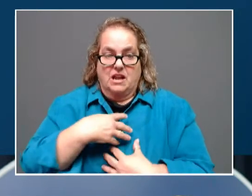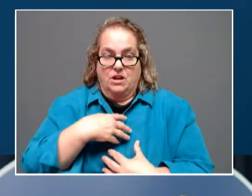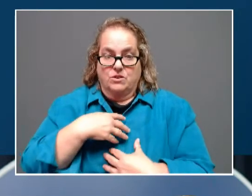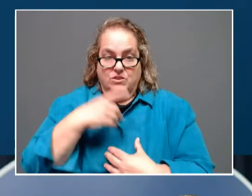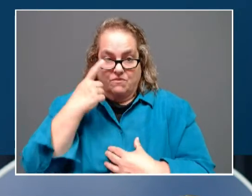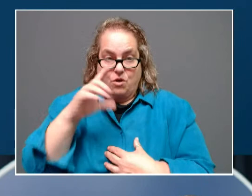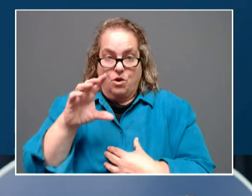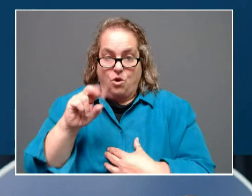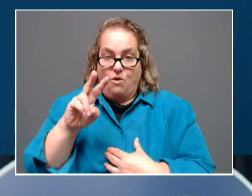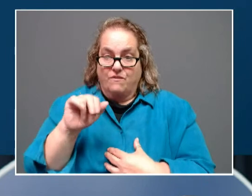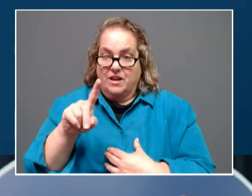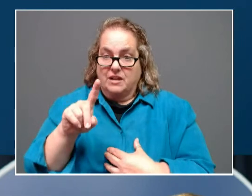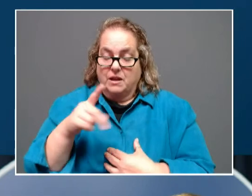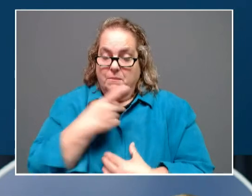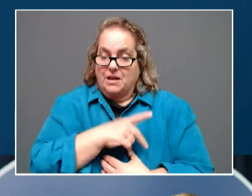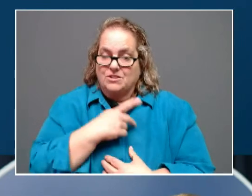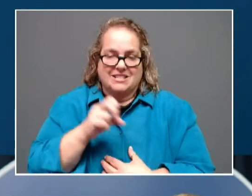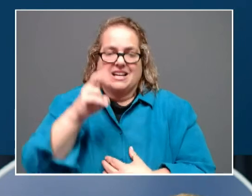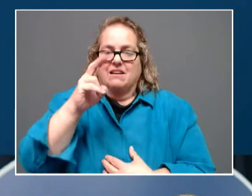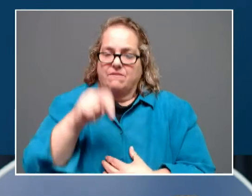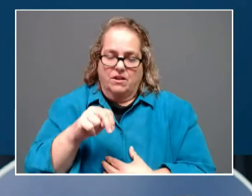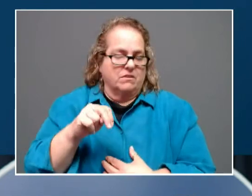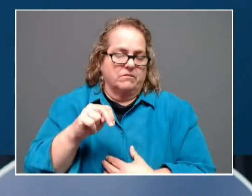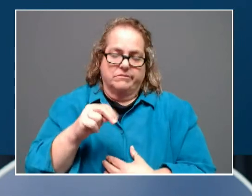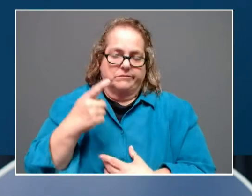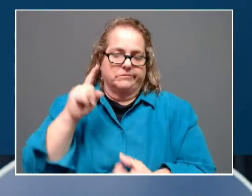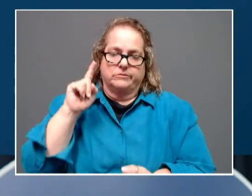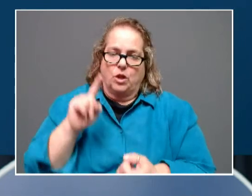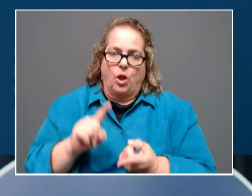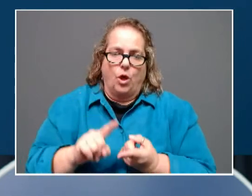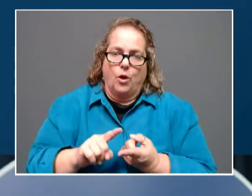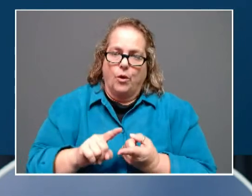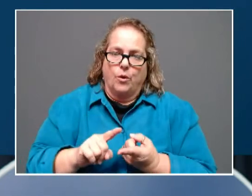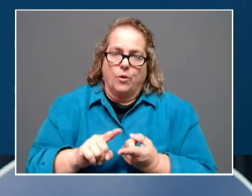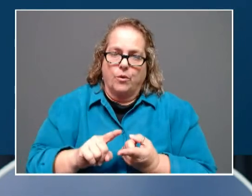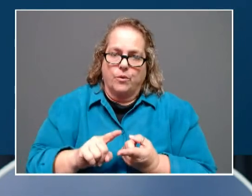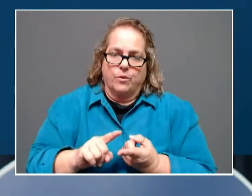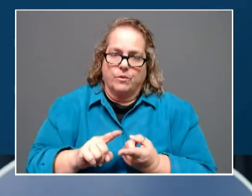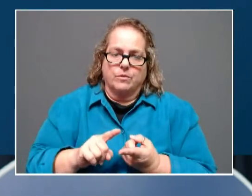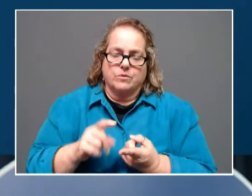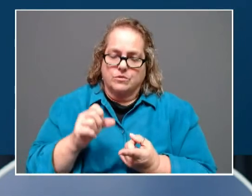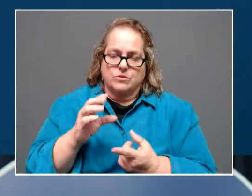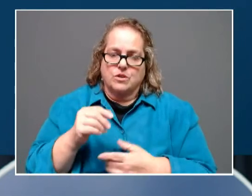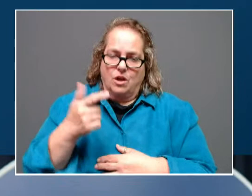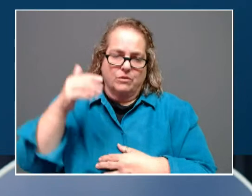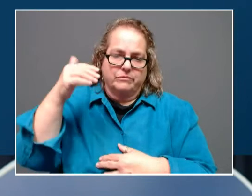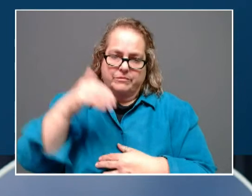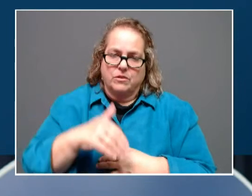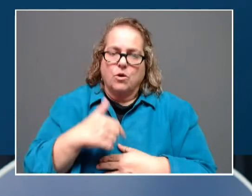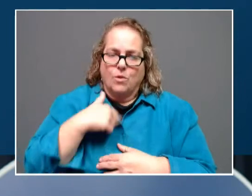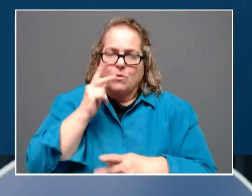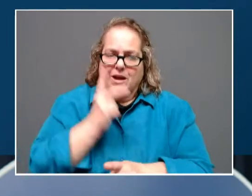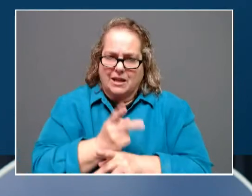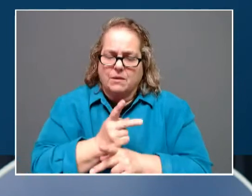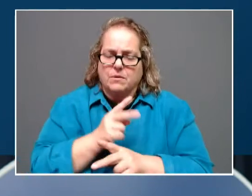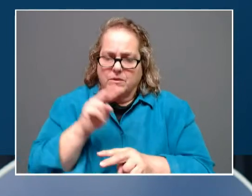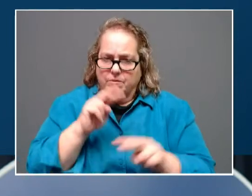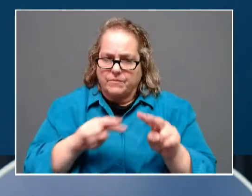patients, again, even lower than they were last summer. So we're going to keep taking a look